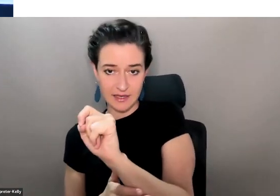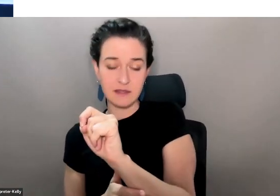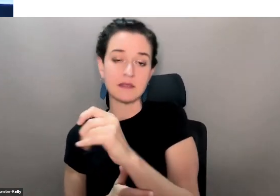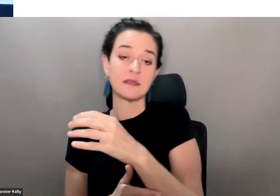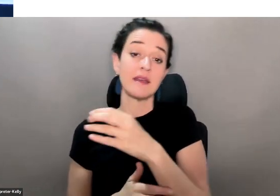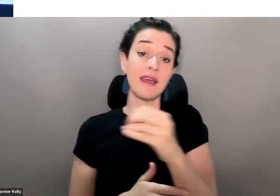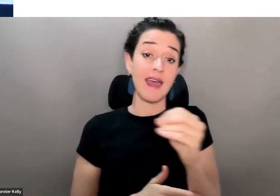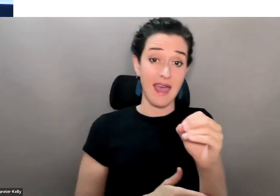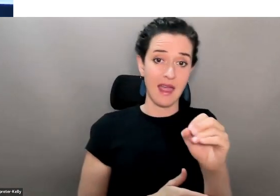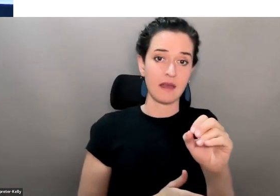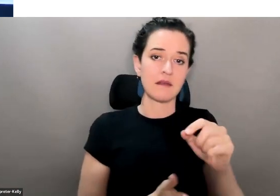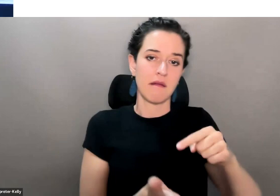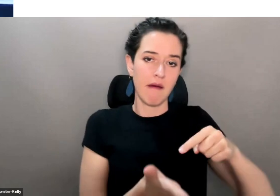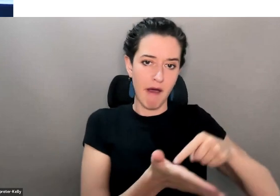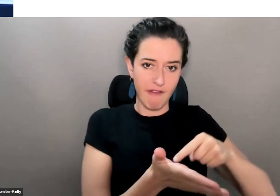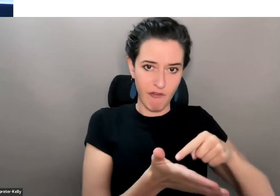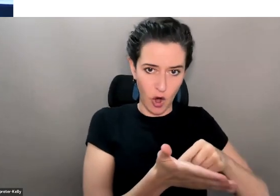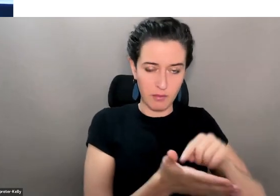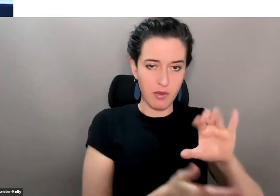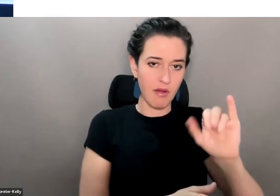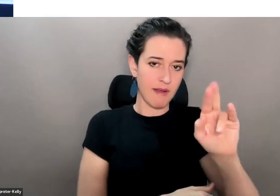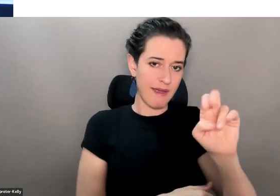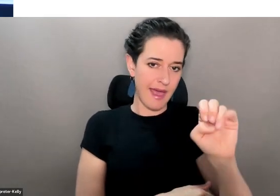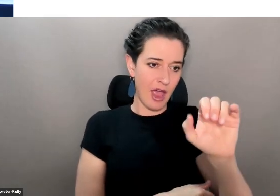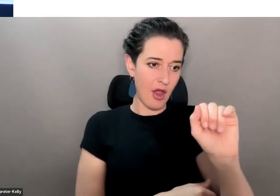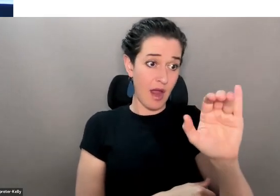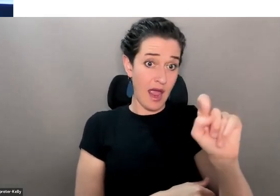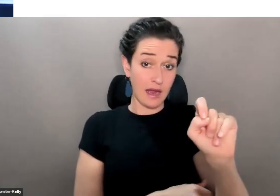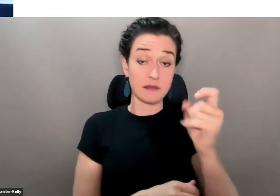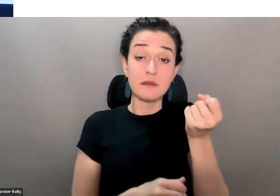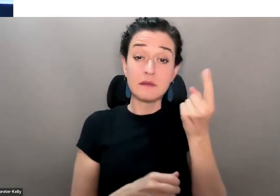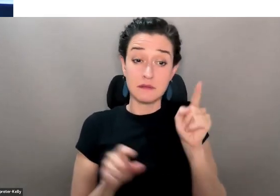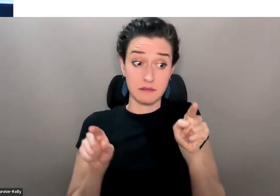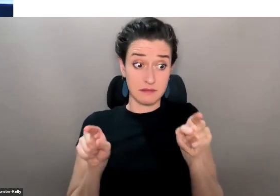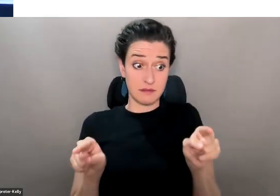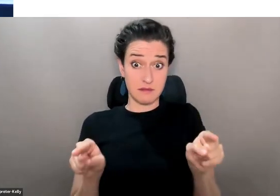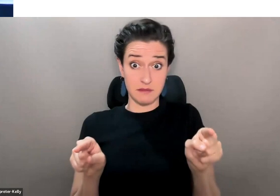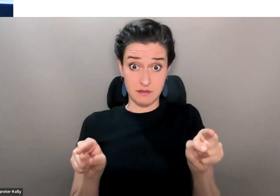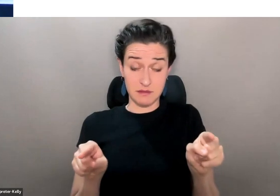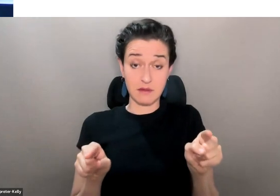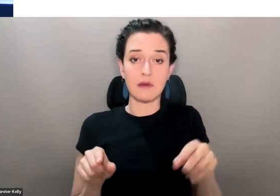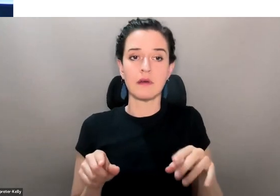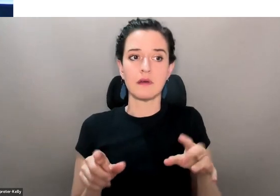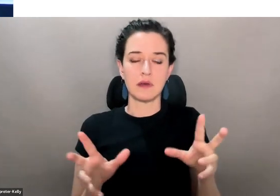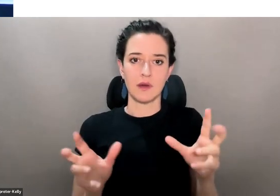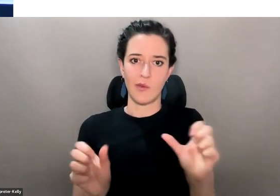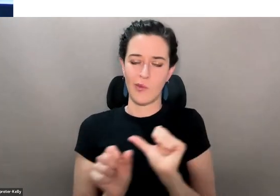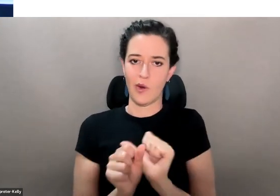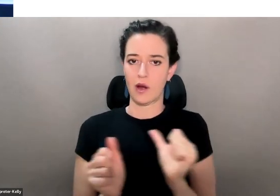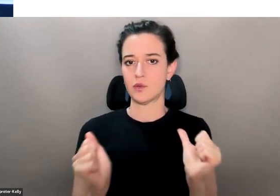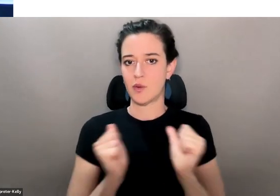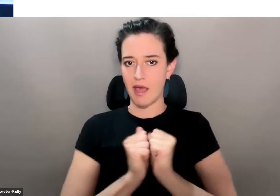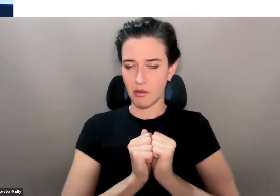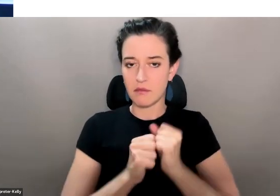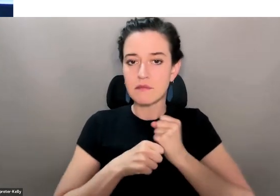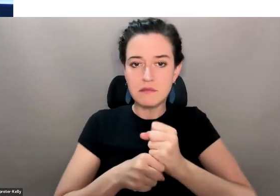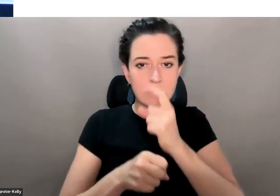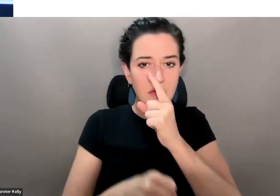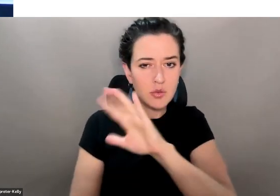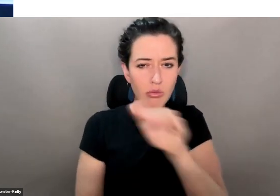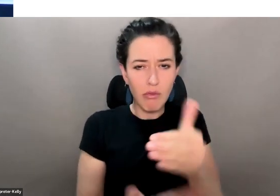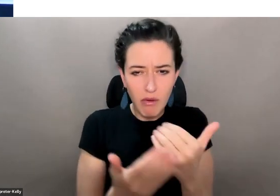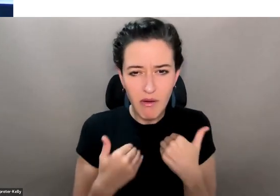Both rules work independently and together to ensure that all people have access to healthcare that is